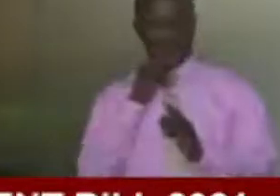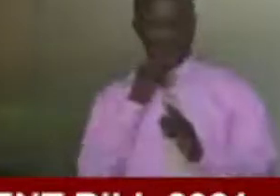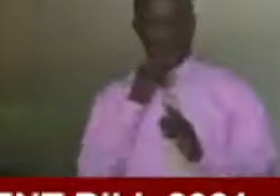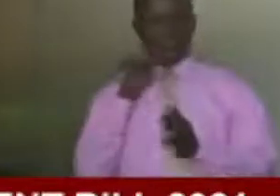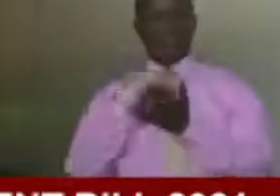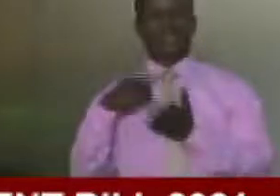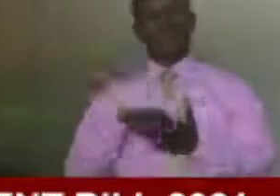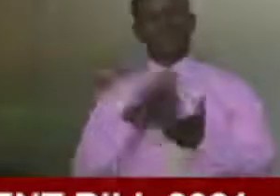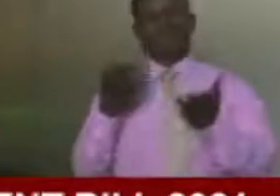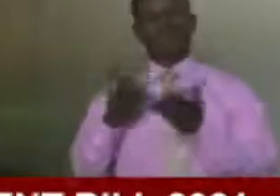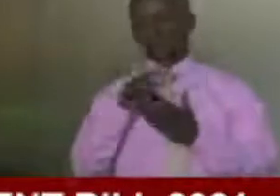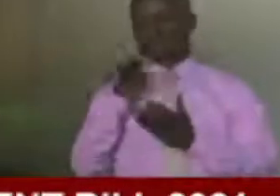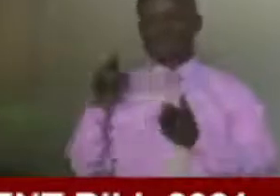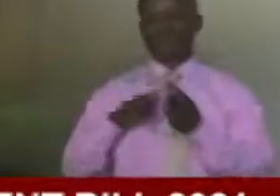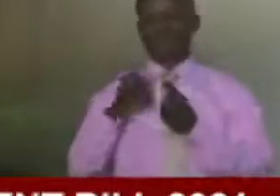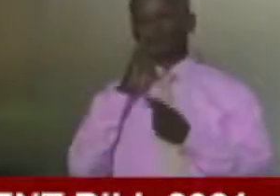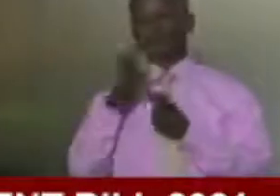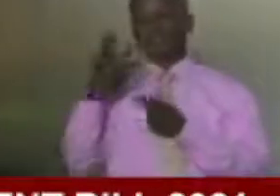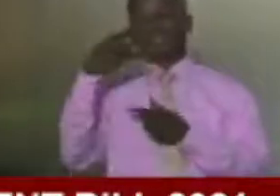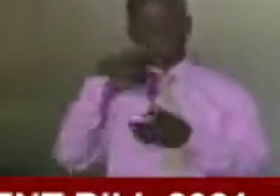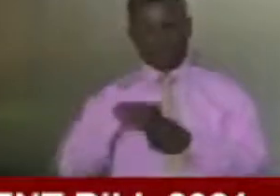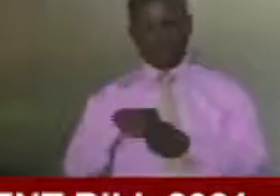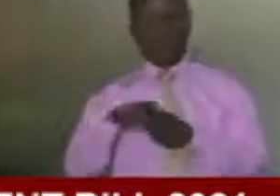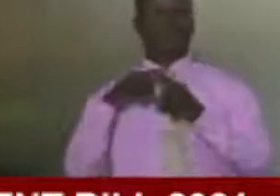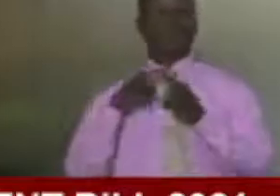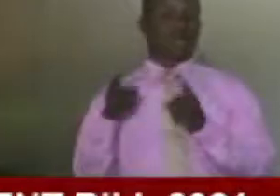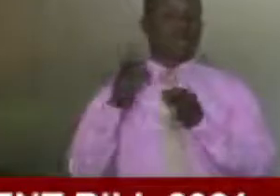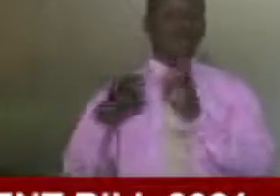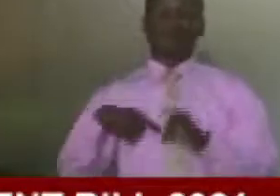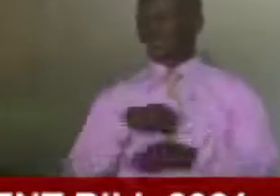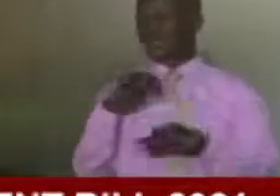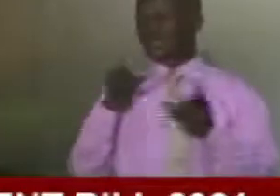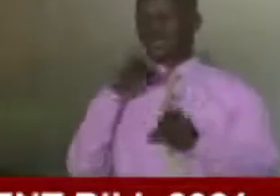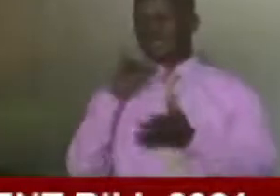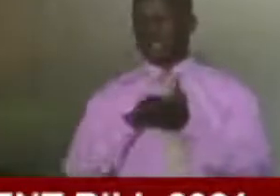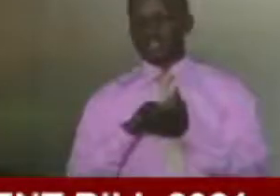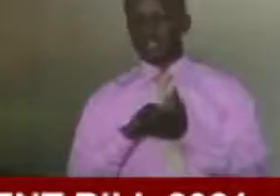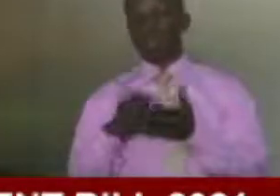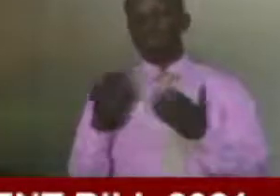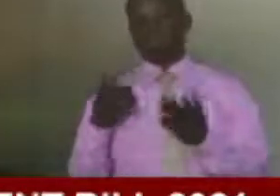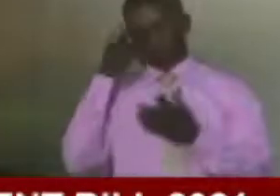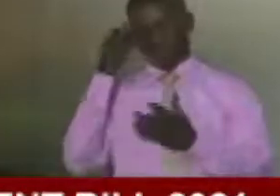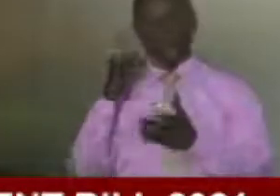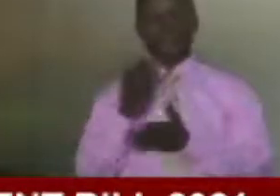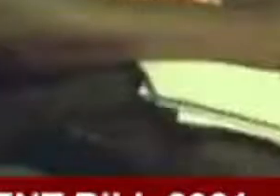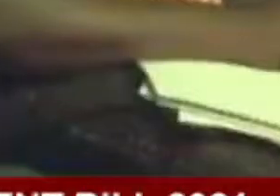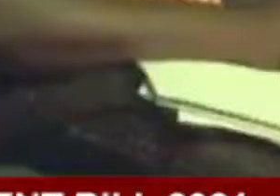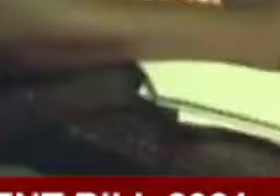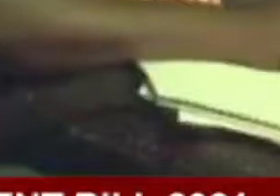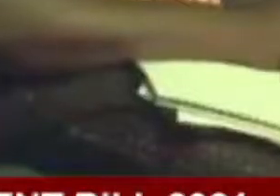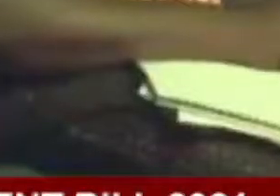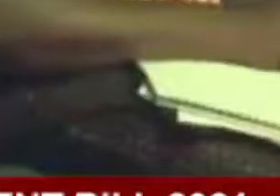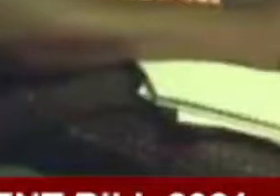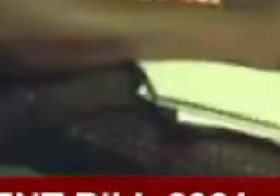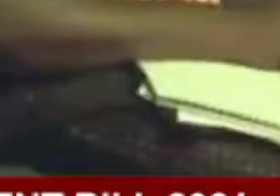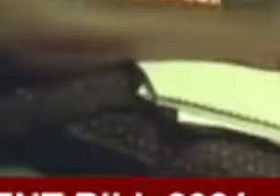want women to come in. Then if we now say that you must have this amount of money, you know, before you come in,